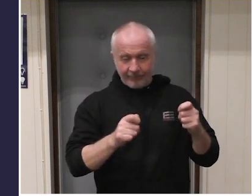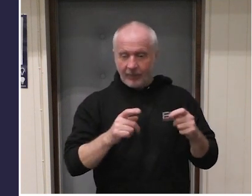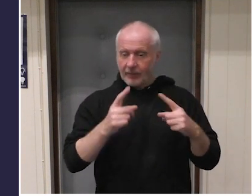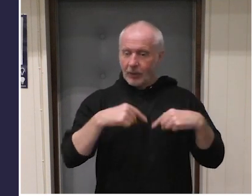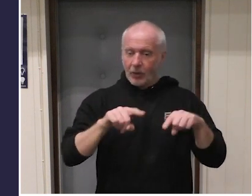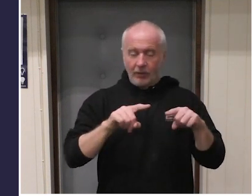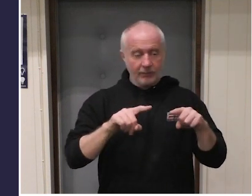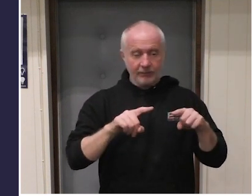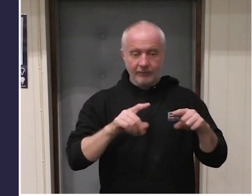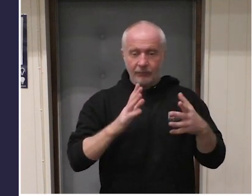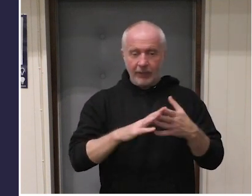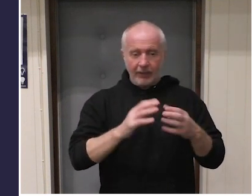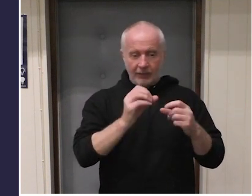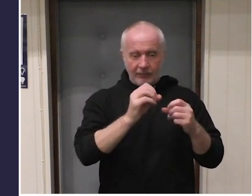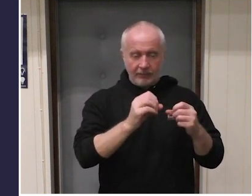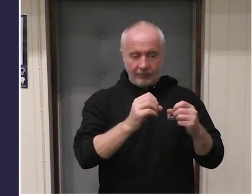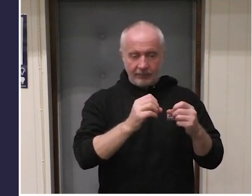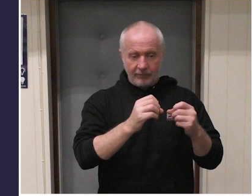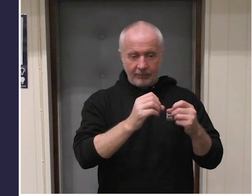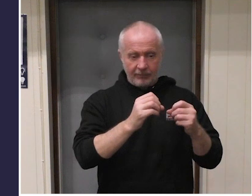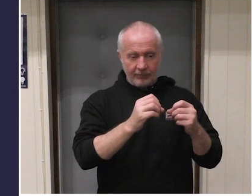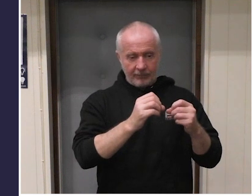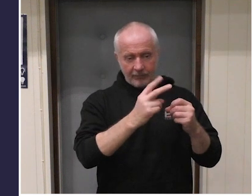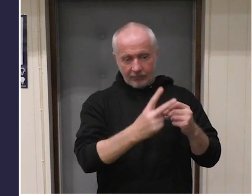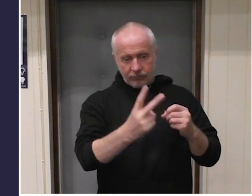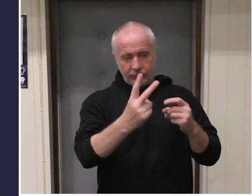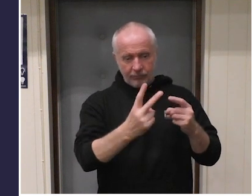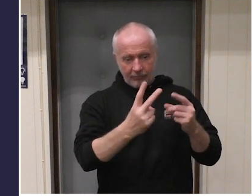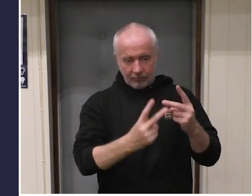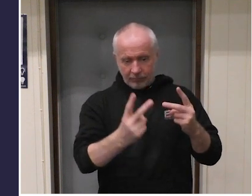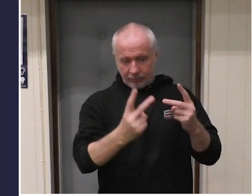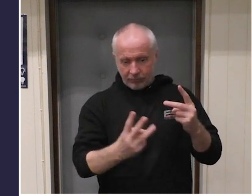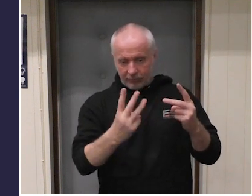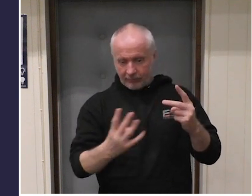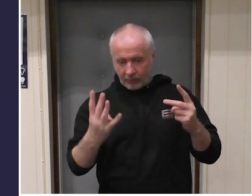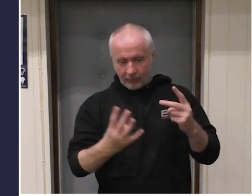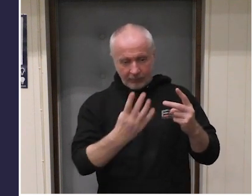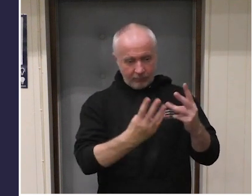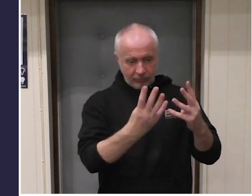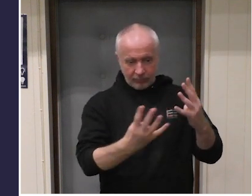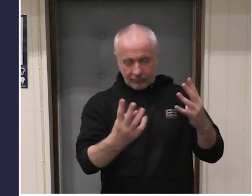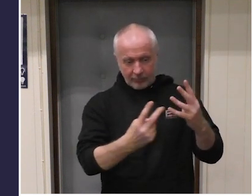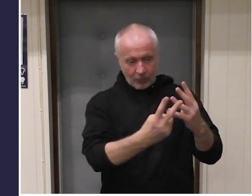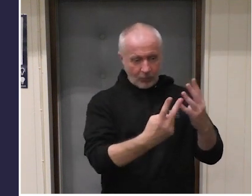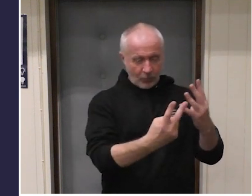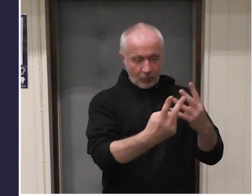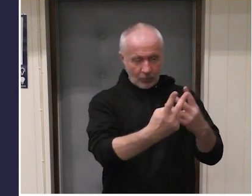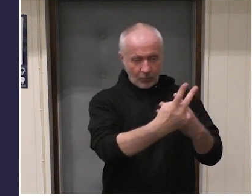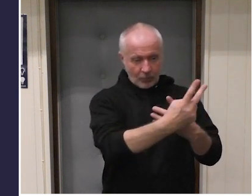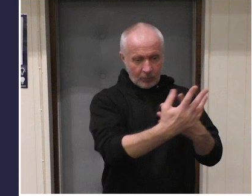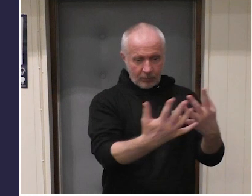reproduce, right? If you've got two different lineages, they can no longer reproduce, and this happens more rapidly. Well, the prediction is that it happens more rapidly.